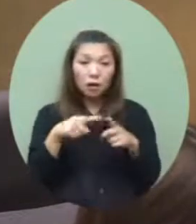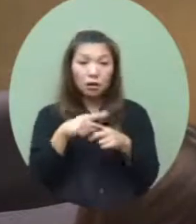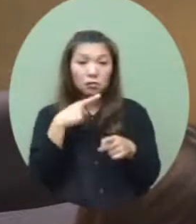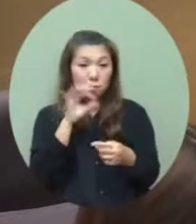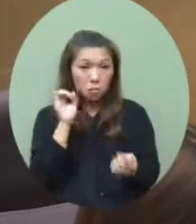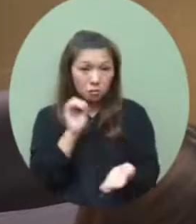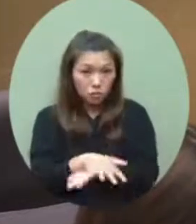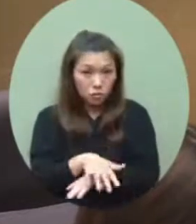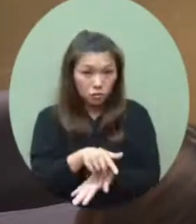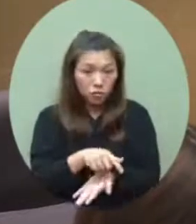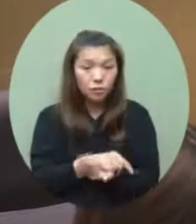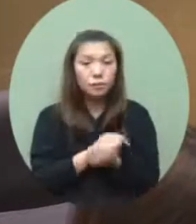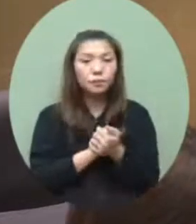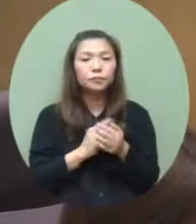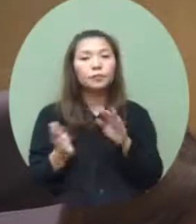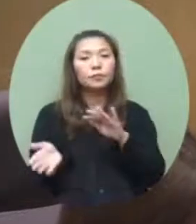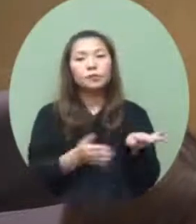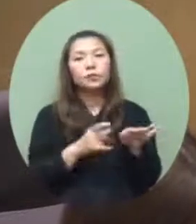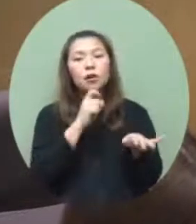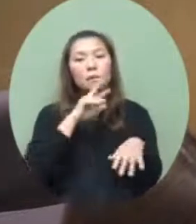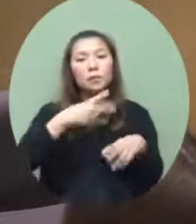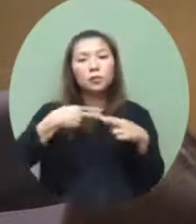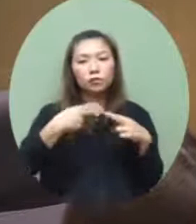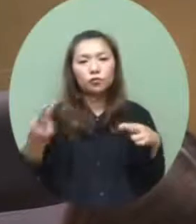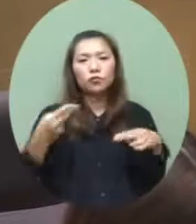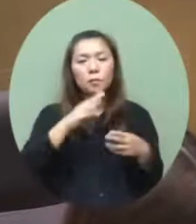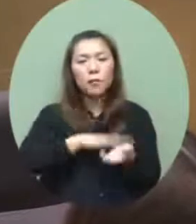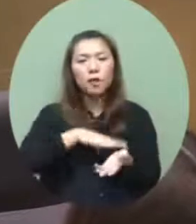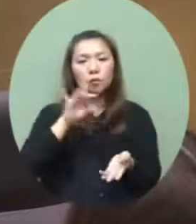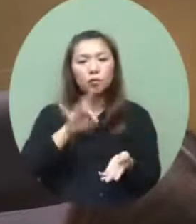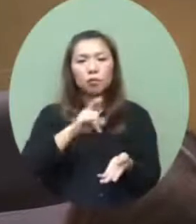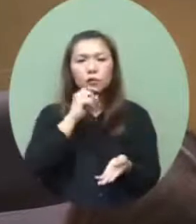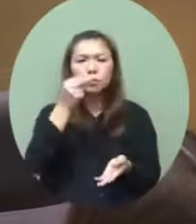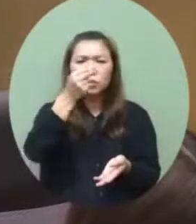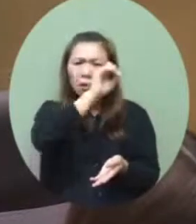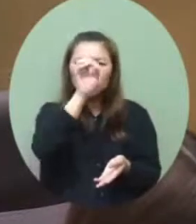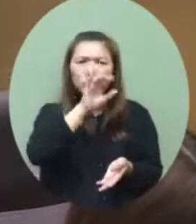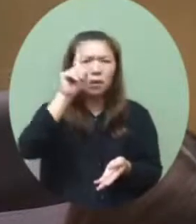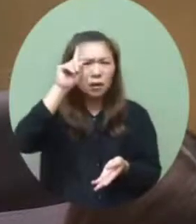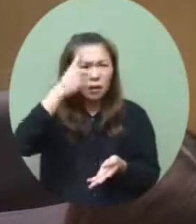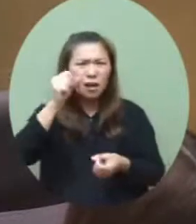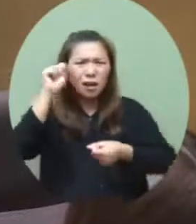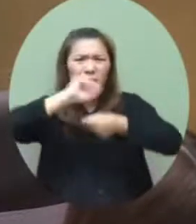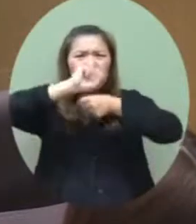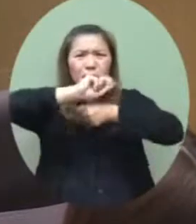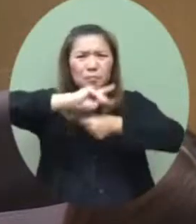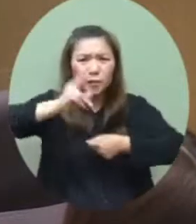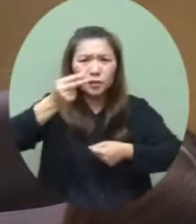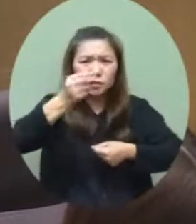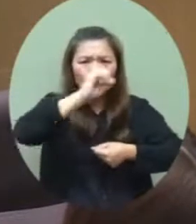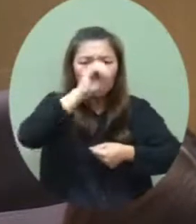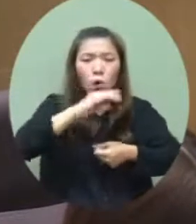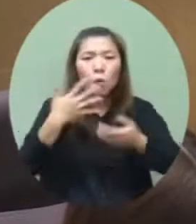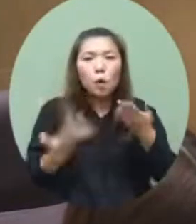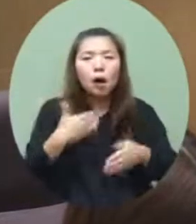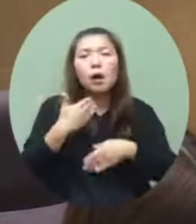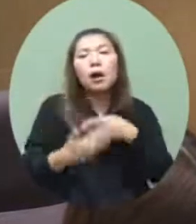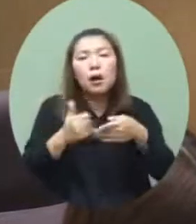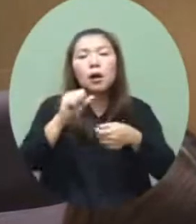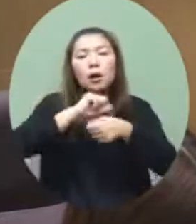any record concerning the RAT test results of her family members? And you talked